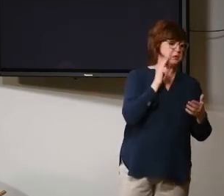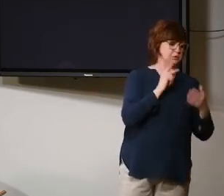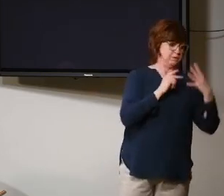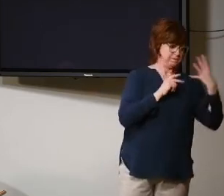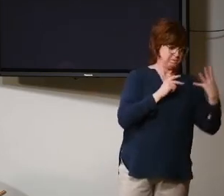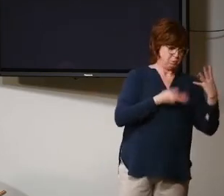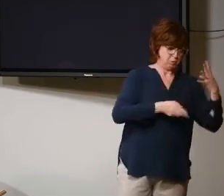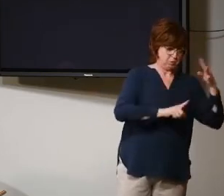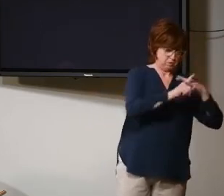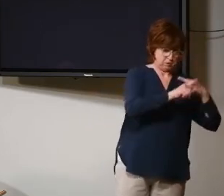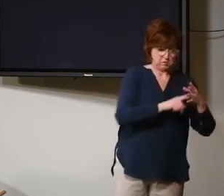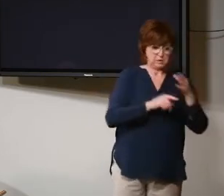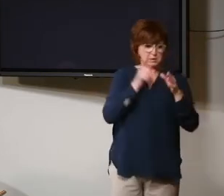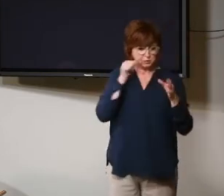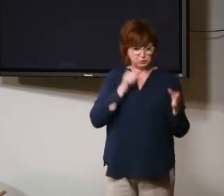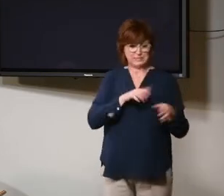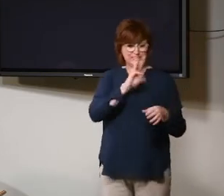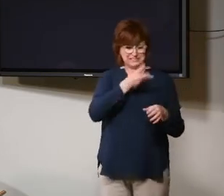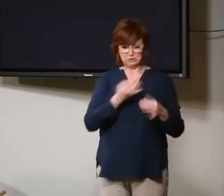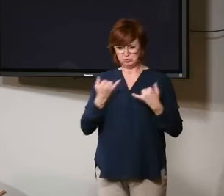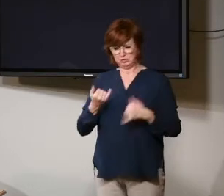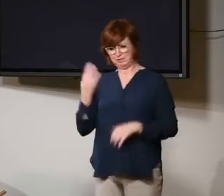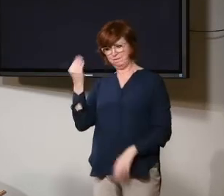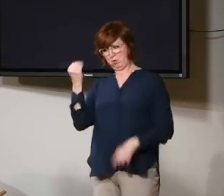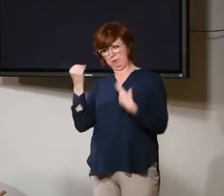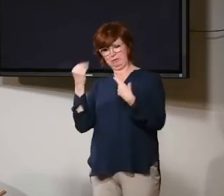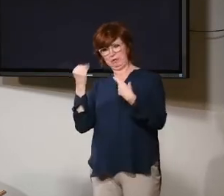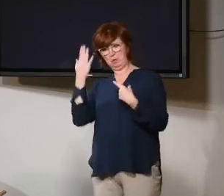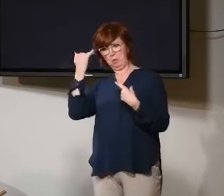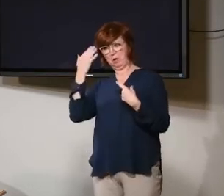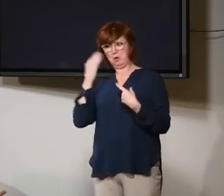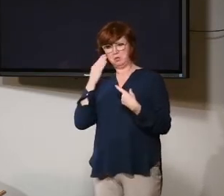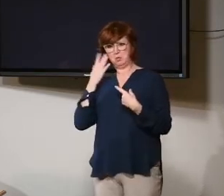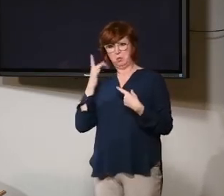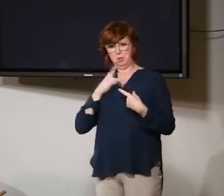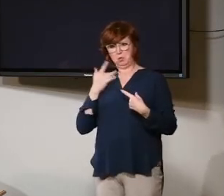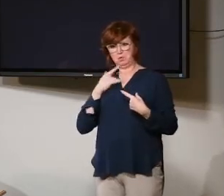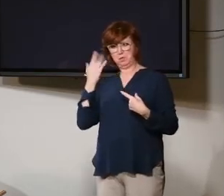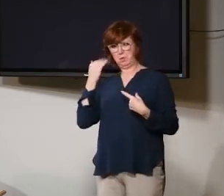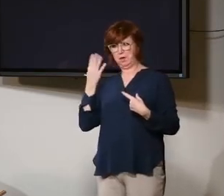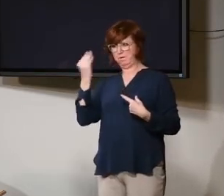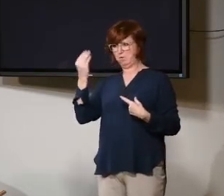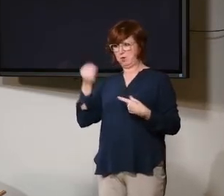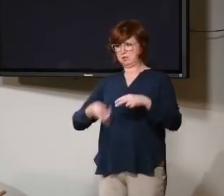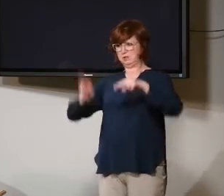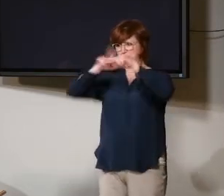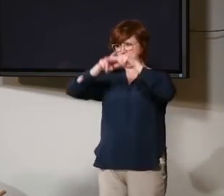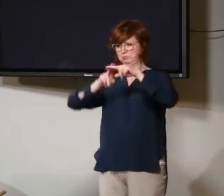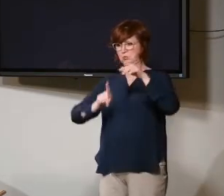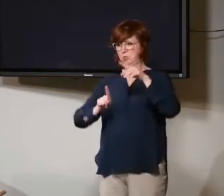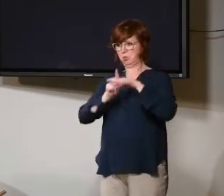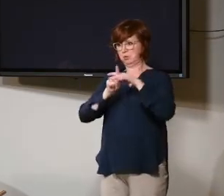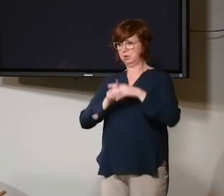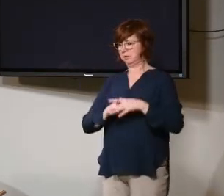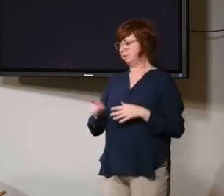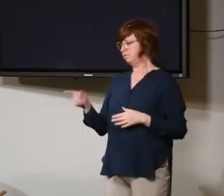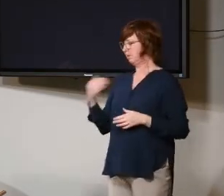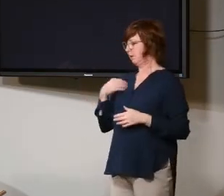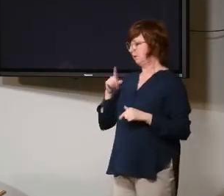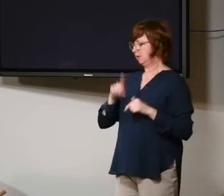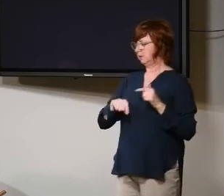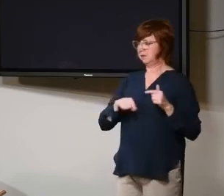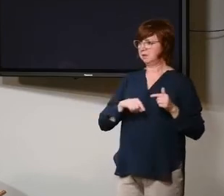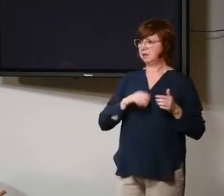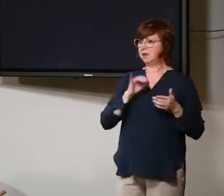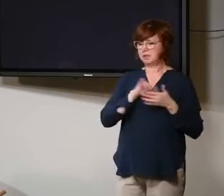specific reason as to why it's so large today? I don't have that detail, but it does seem to, for no particular reason, those small numbers